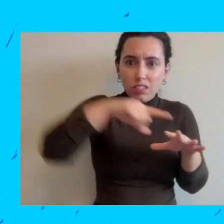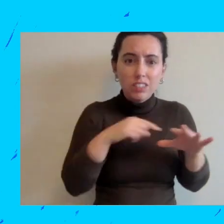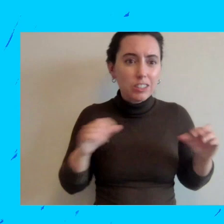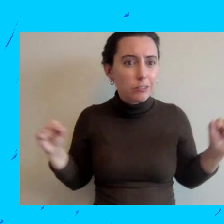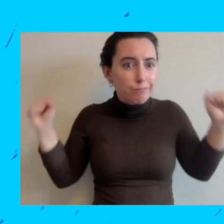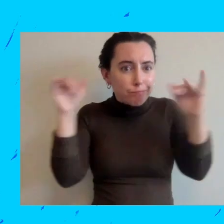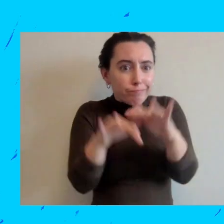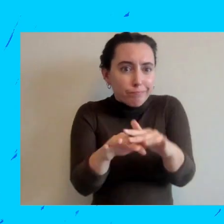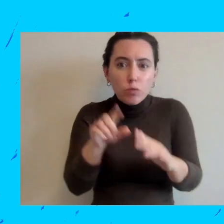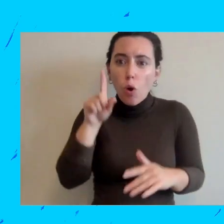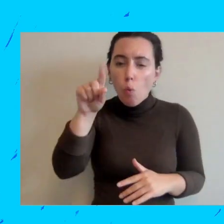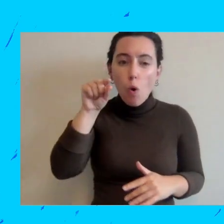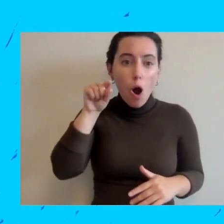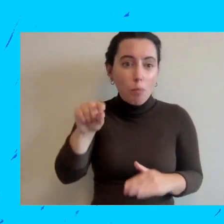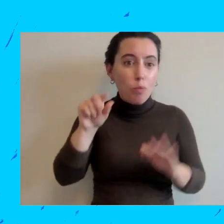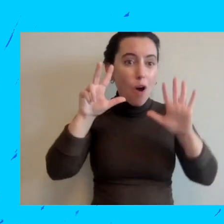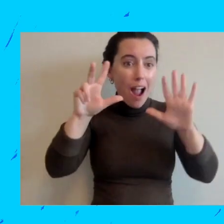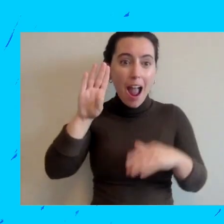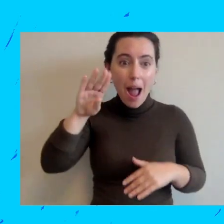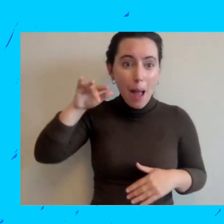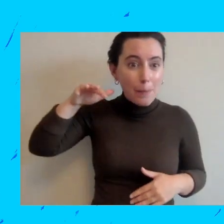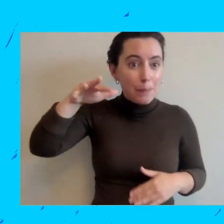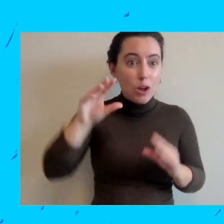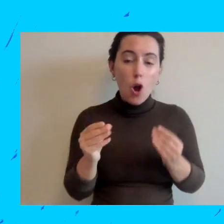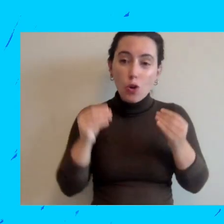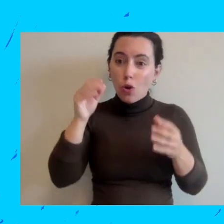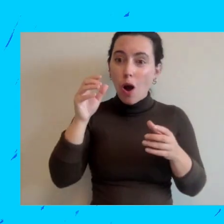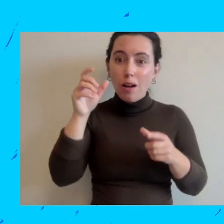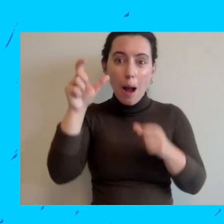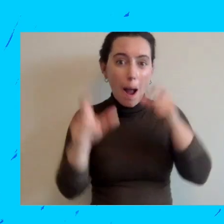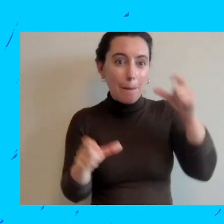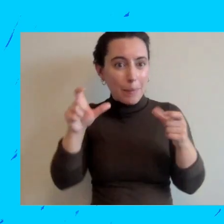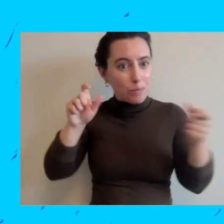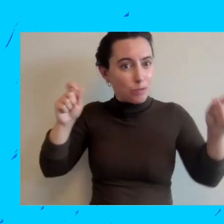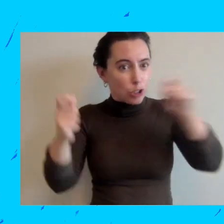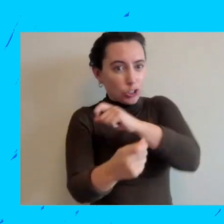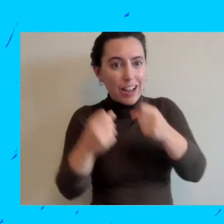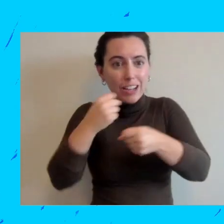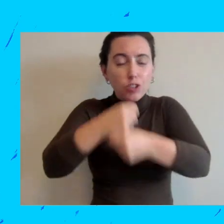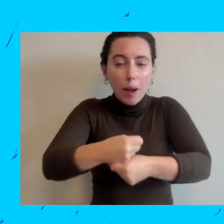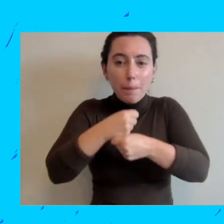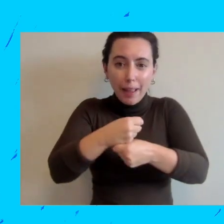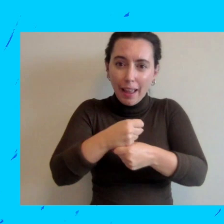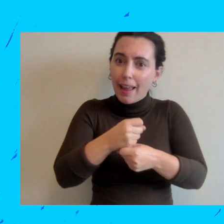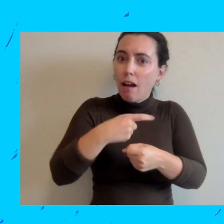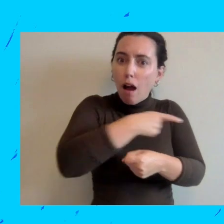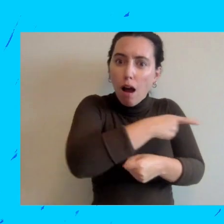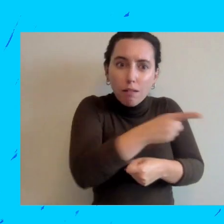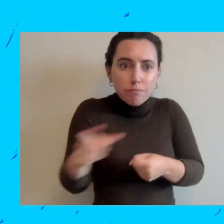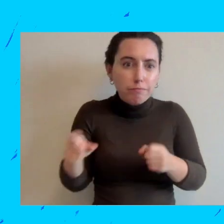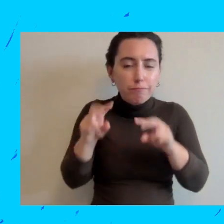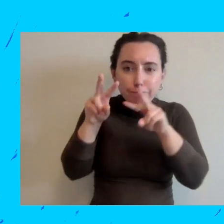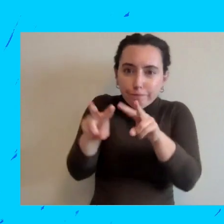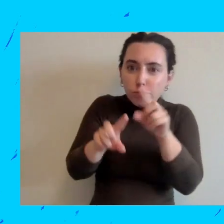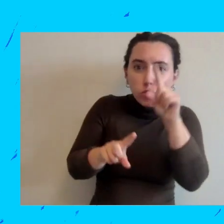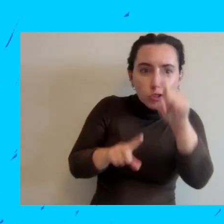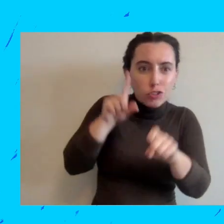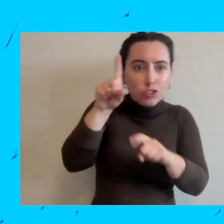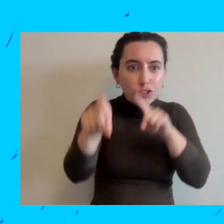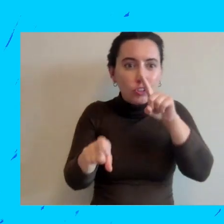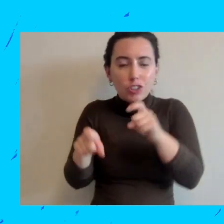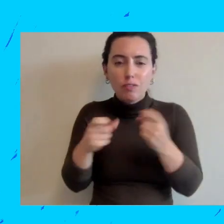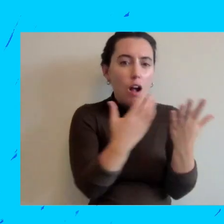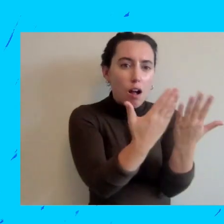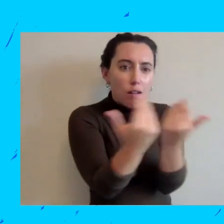campaign, including through the What Young People Want survey. These voices are the springboard for all the amazing